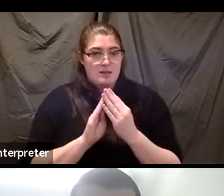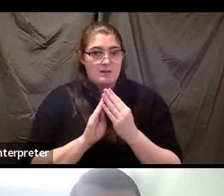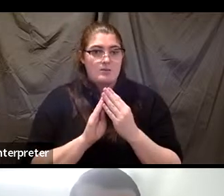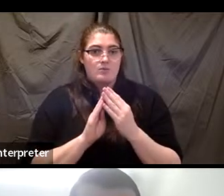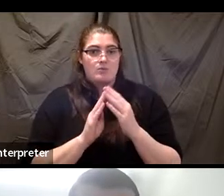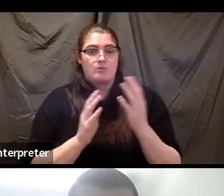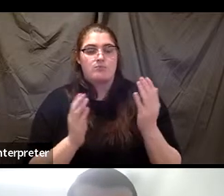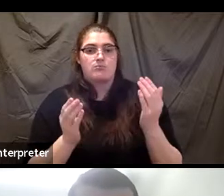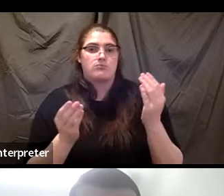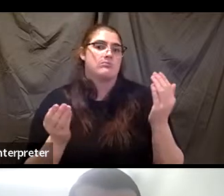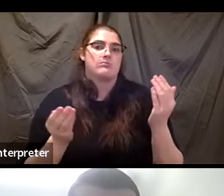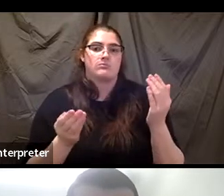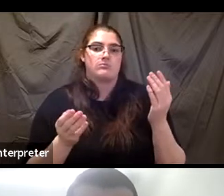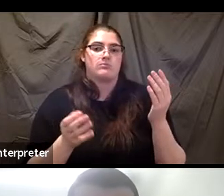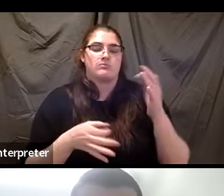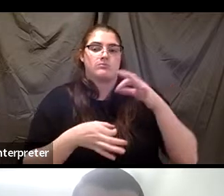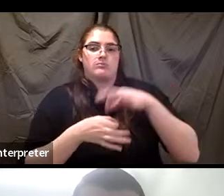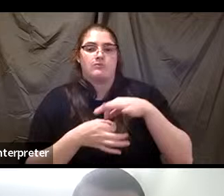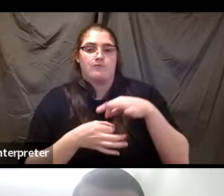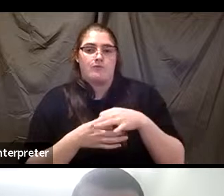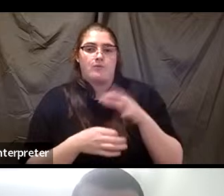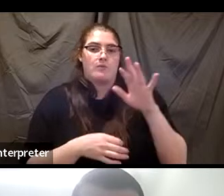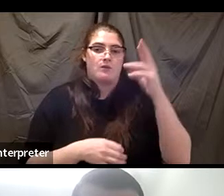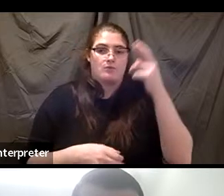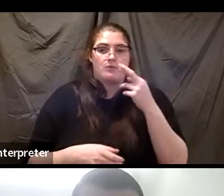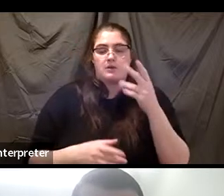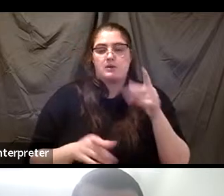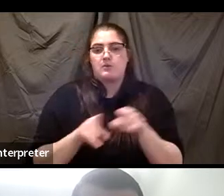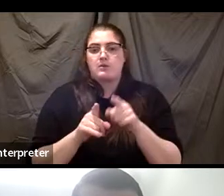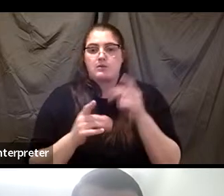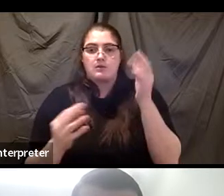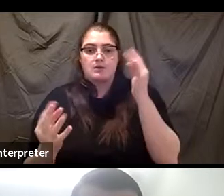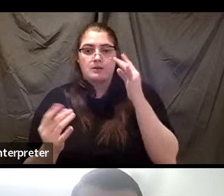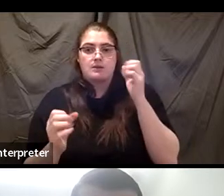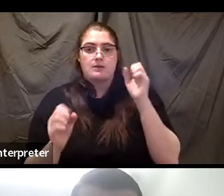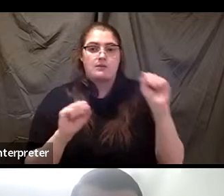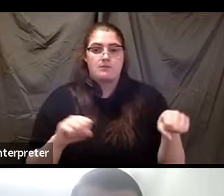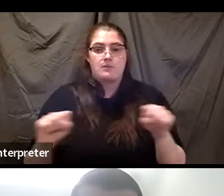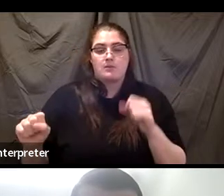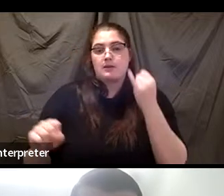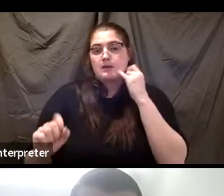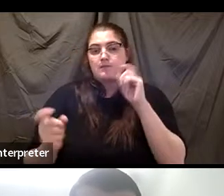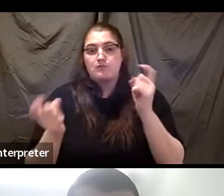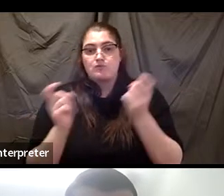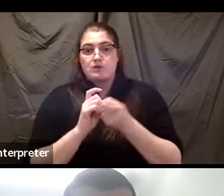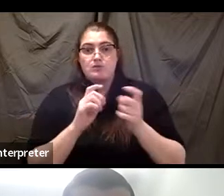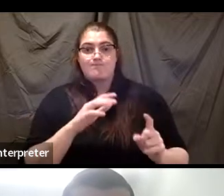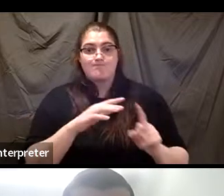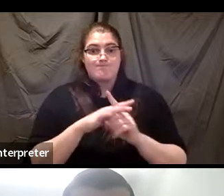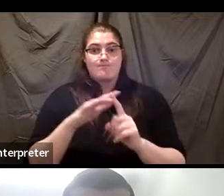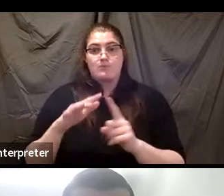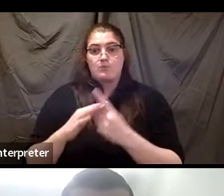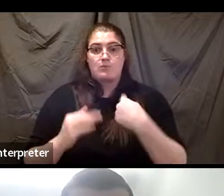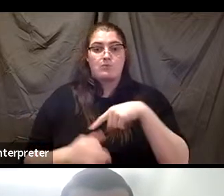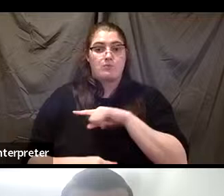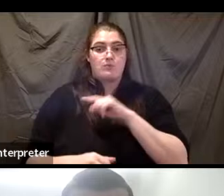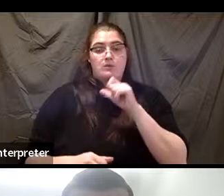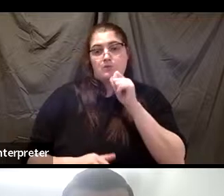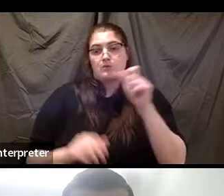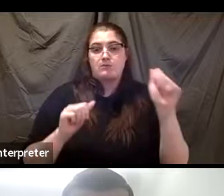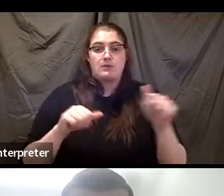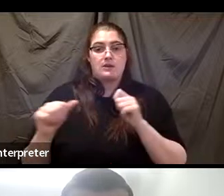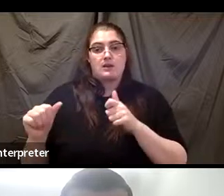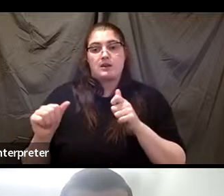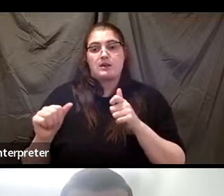then we were also considering the possibility, if there were changes to come about, that we wouldn't be able to pull that